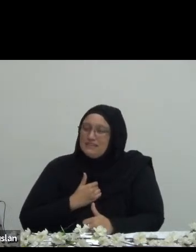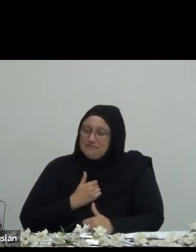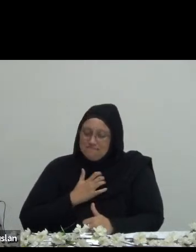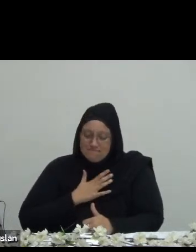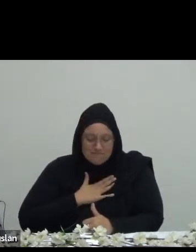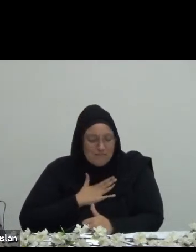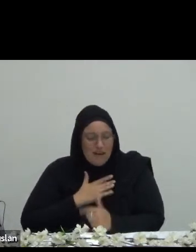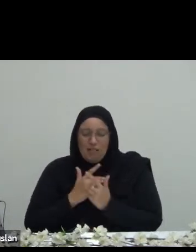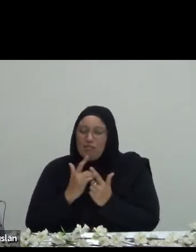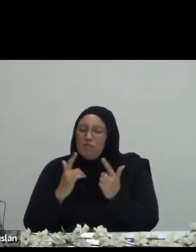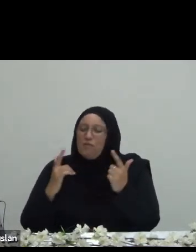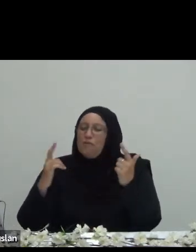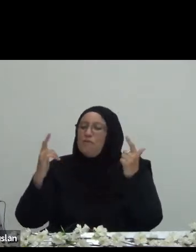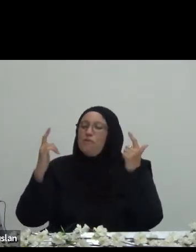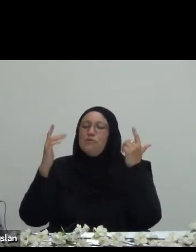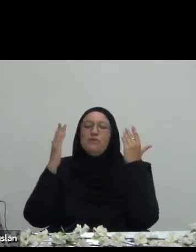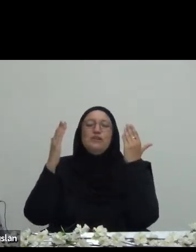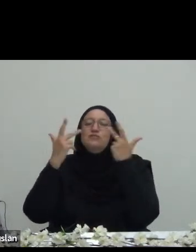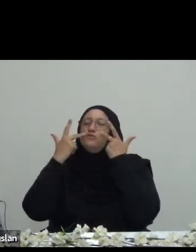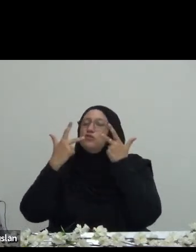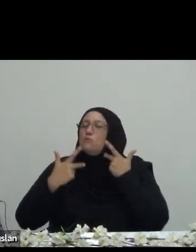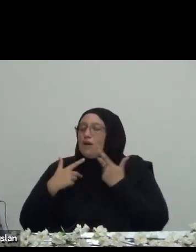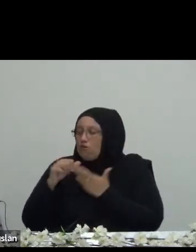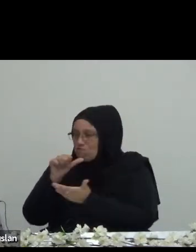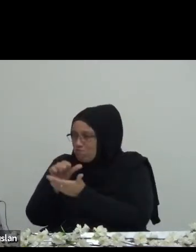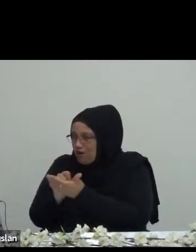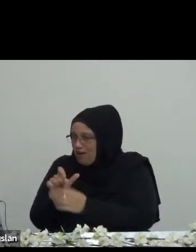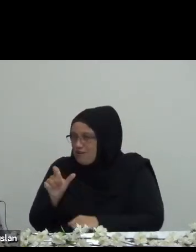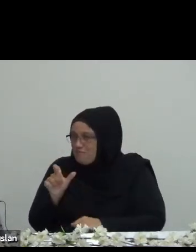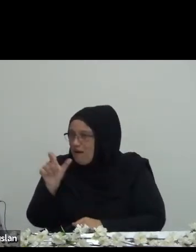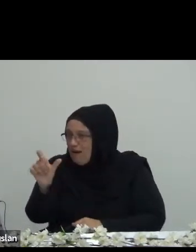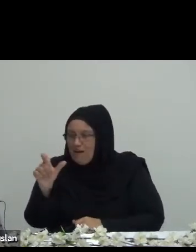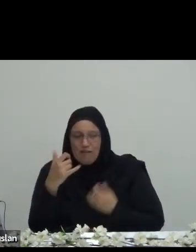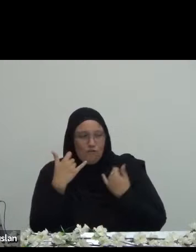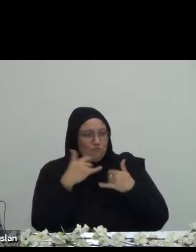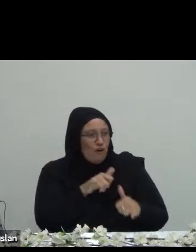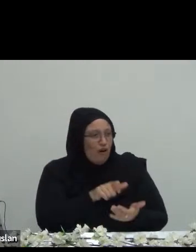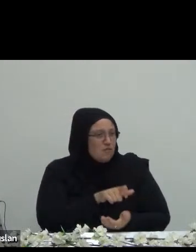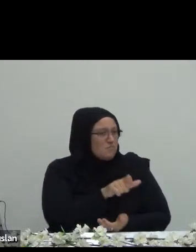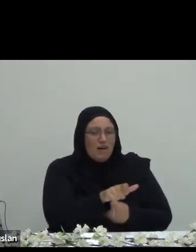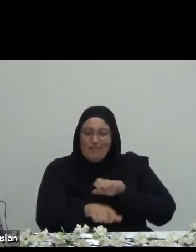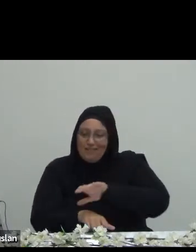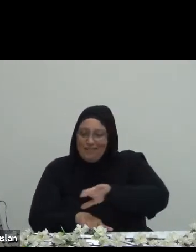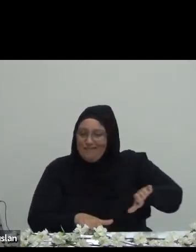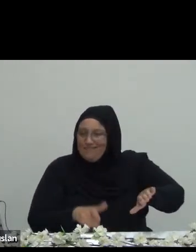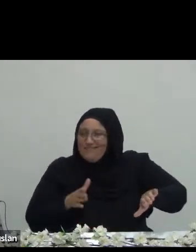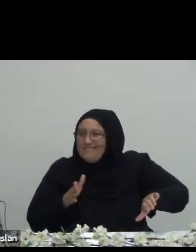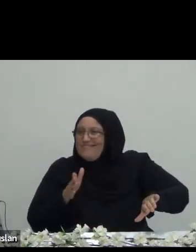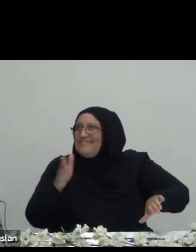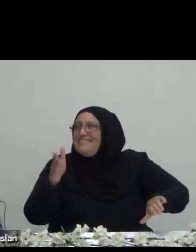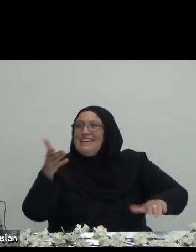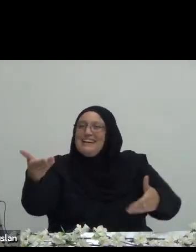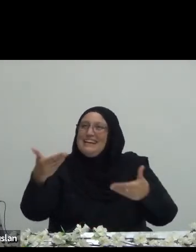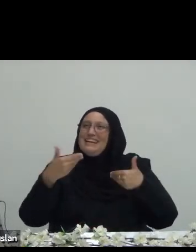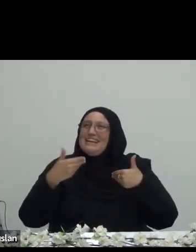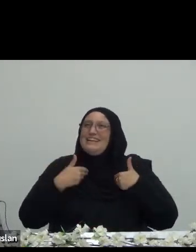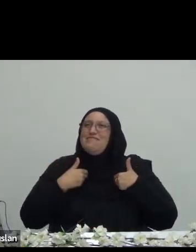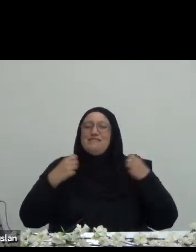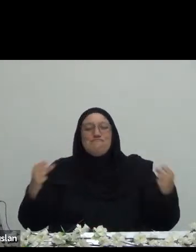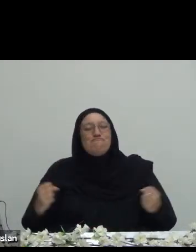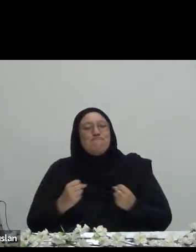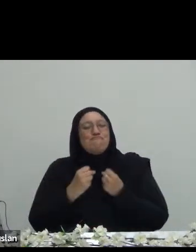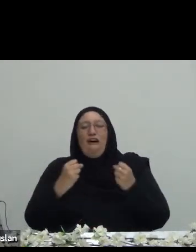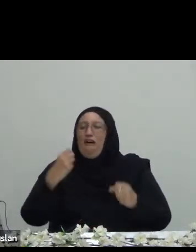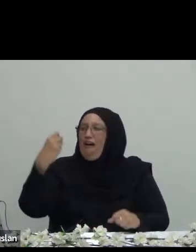My Lord, show me right from wrong. Give me light, make me strong.